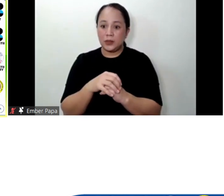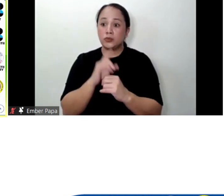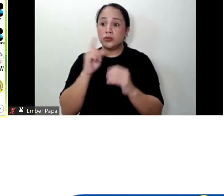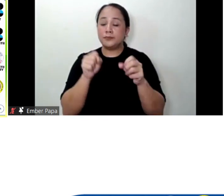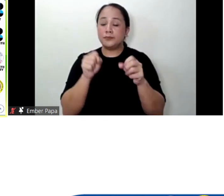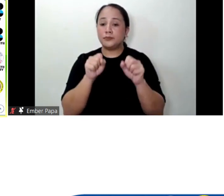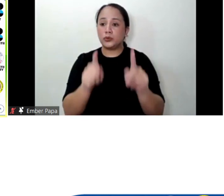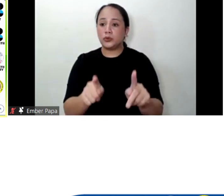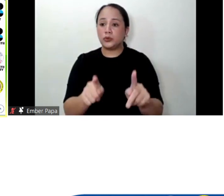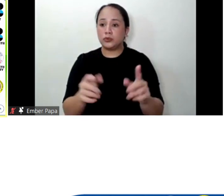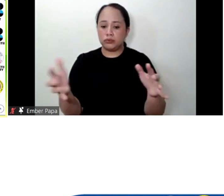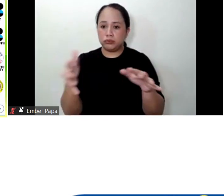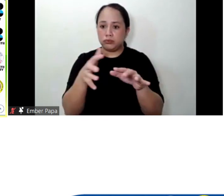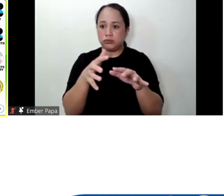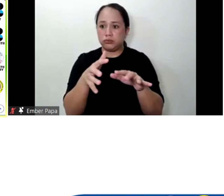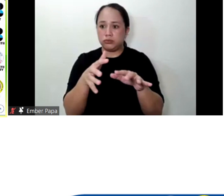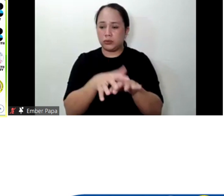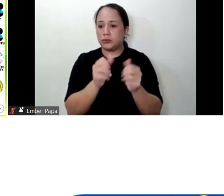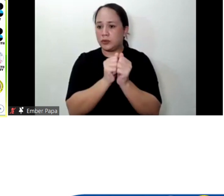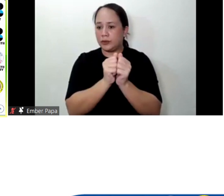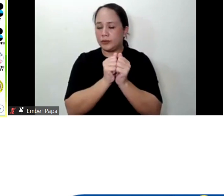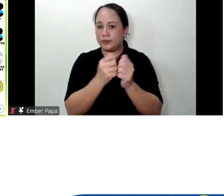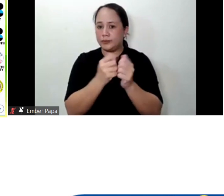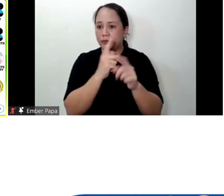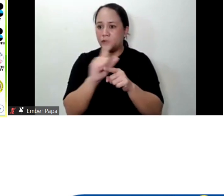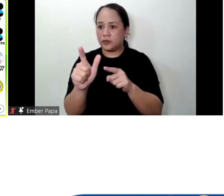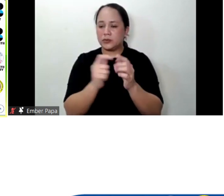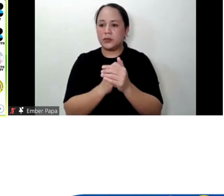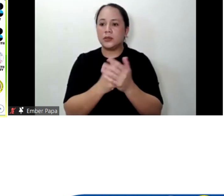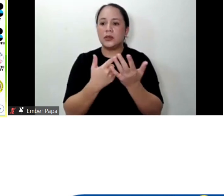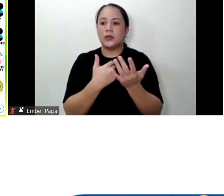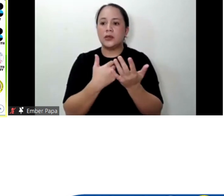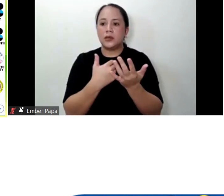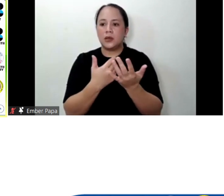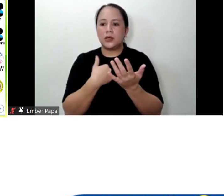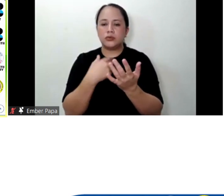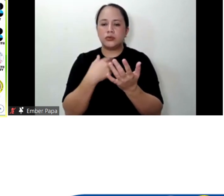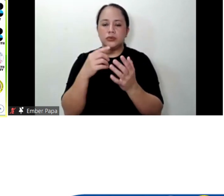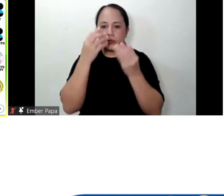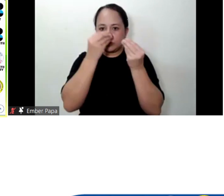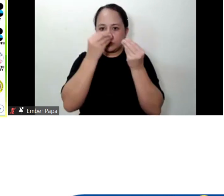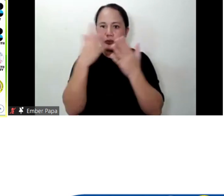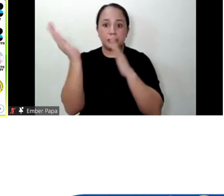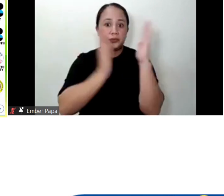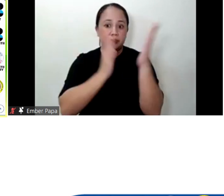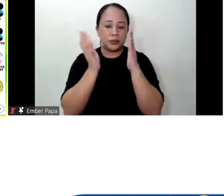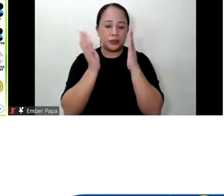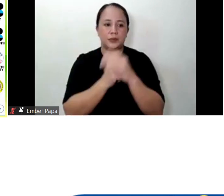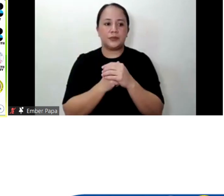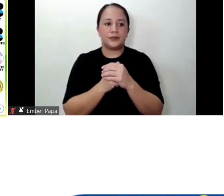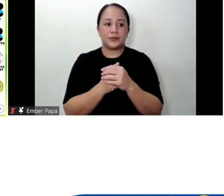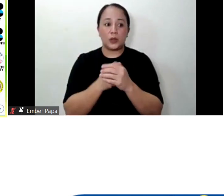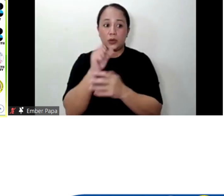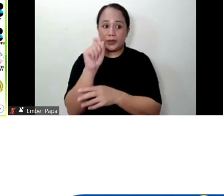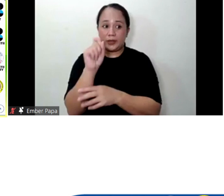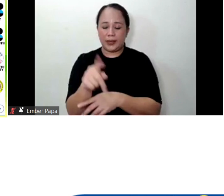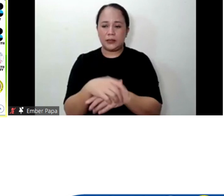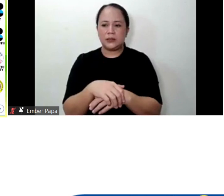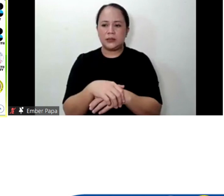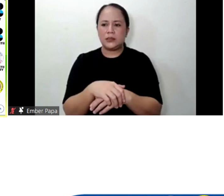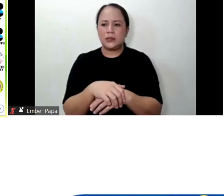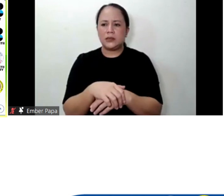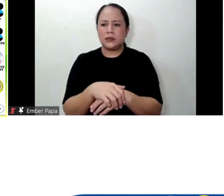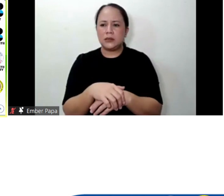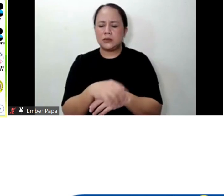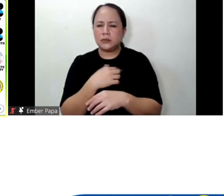come together as professionals involved in information services. All right, naiinggit nga ako